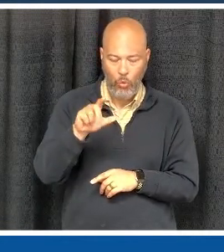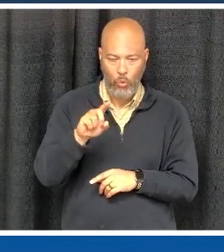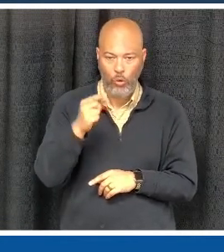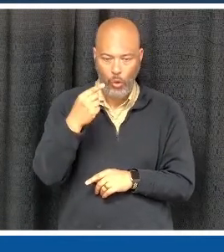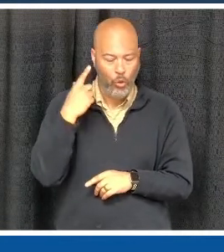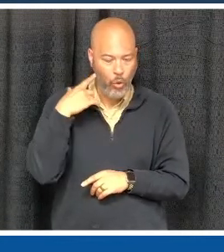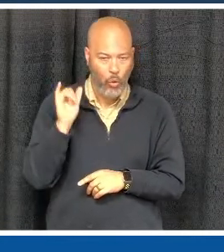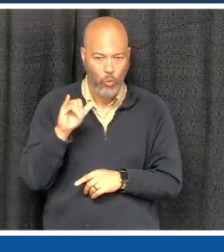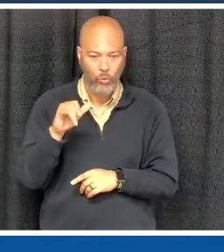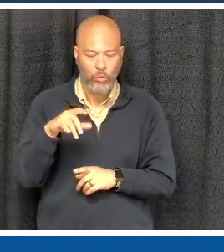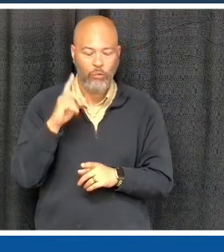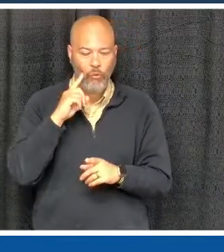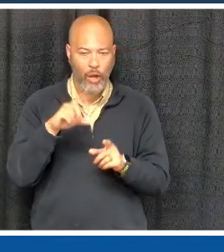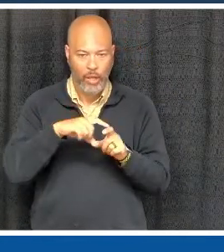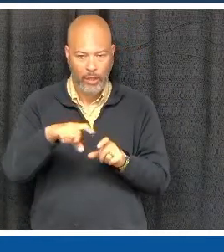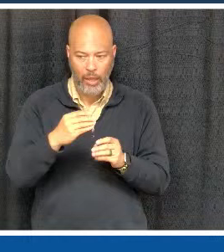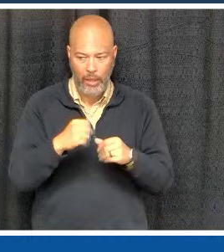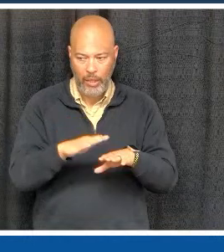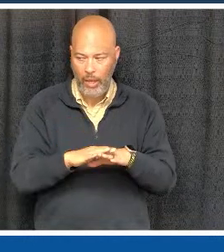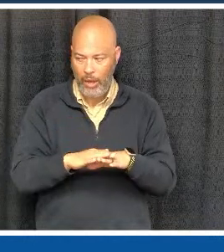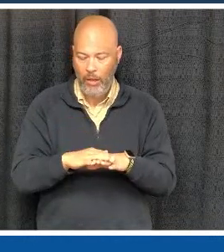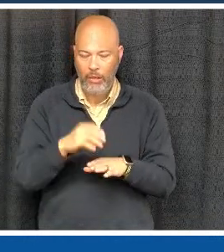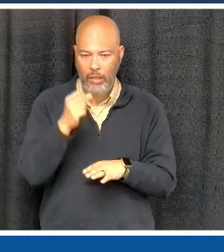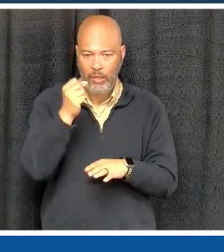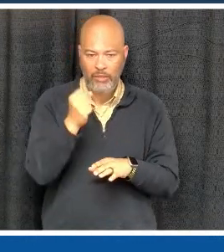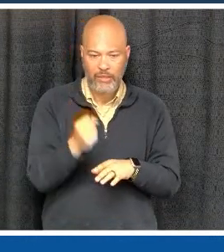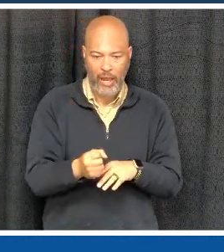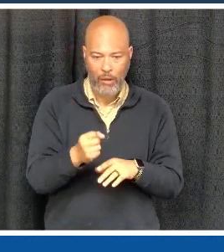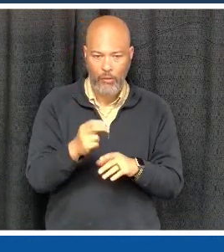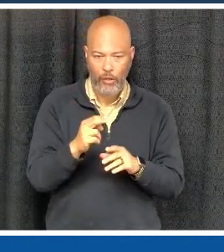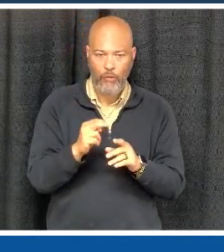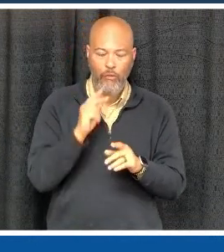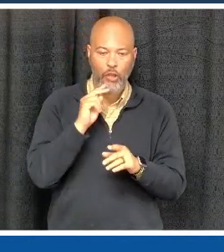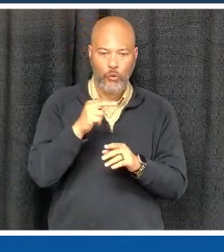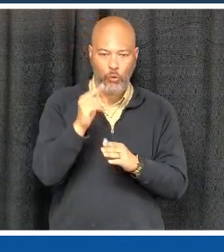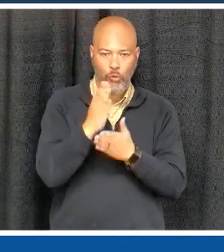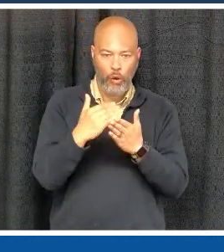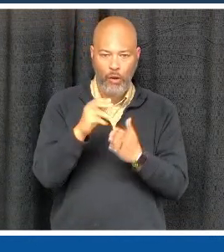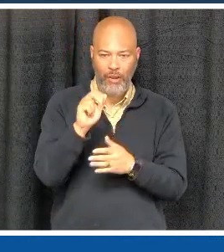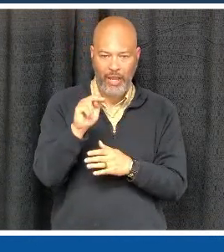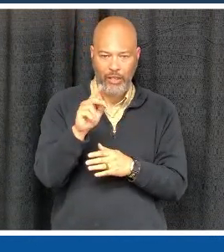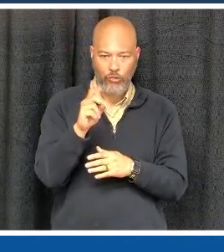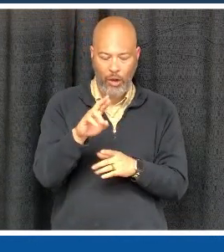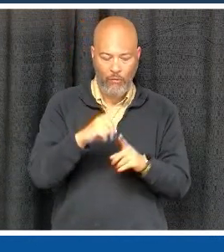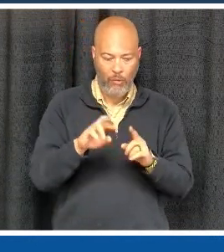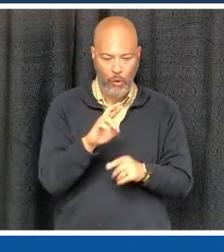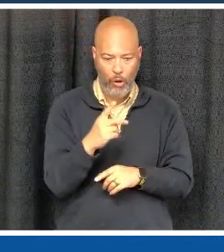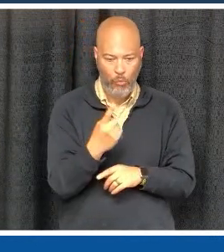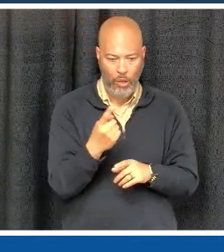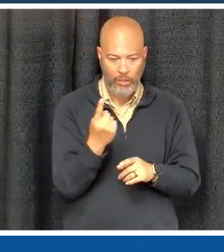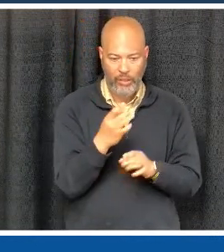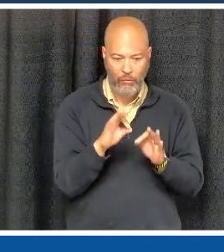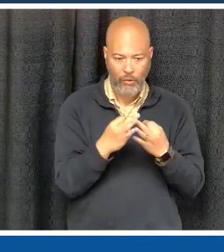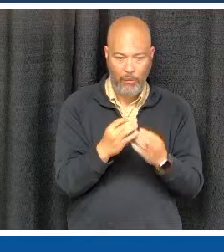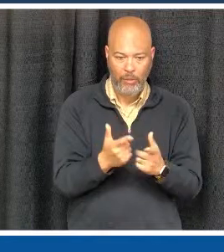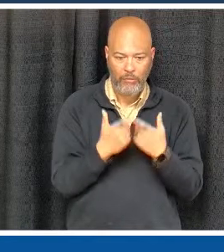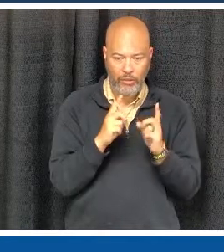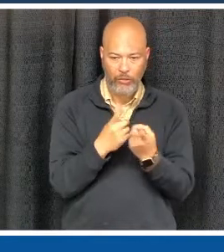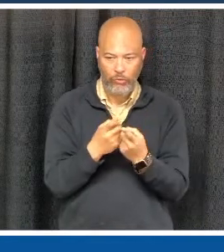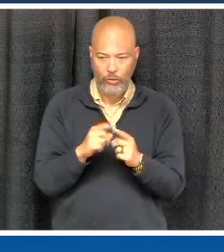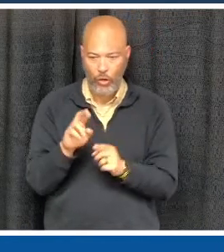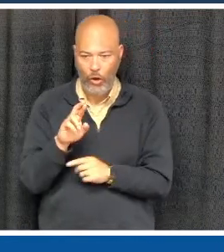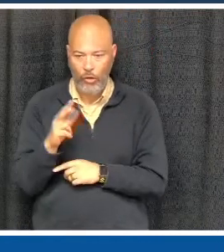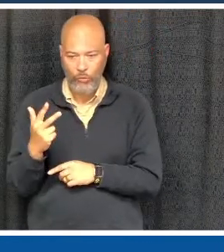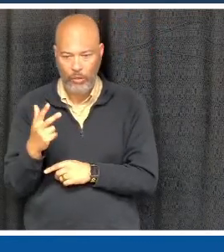on a tract of land located south of the northern terminus of Ann Drive from R1 Single Family Residential District to